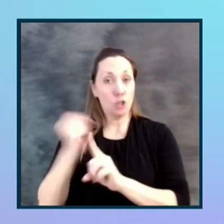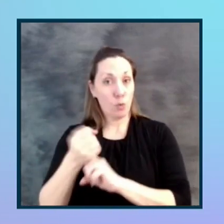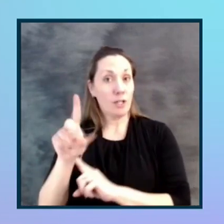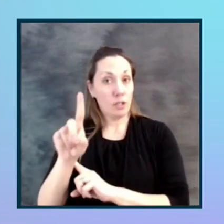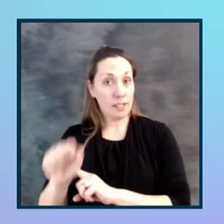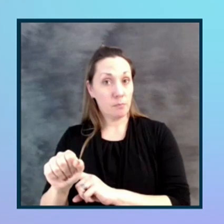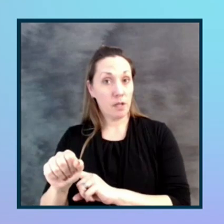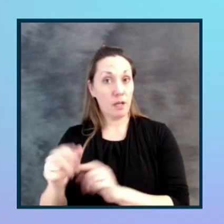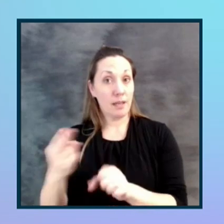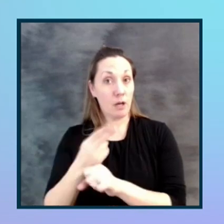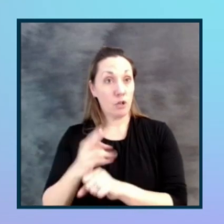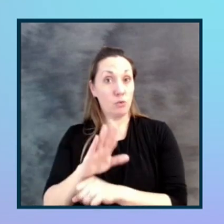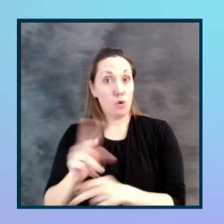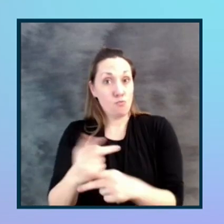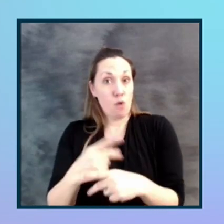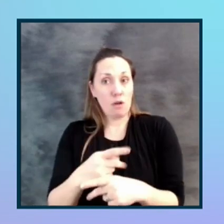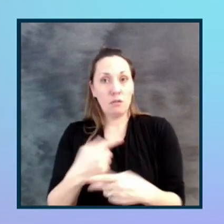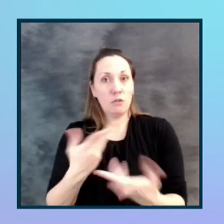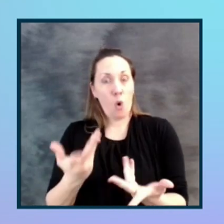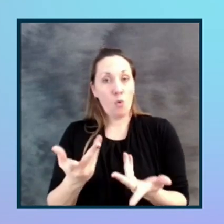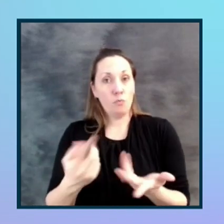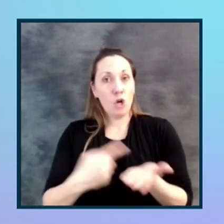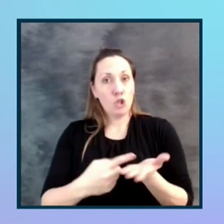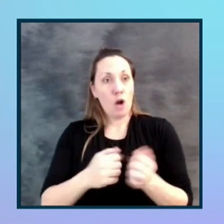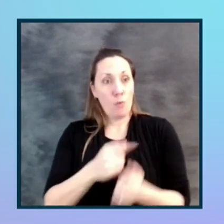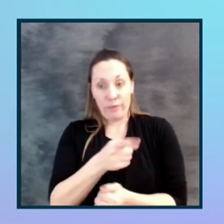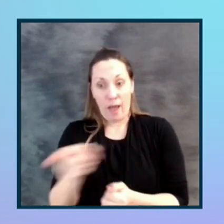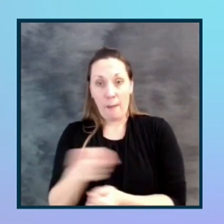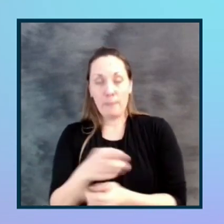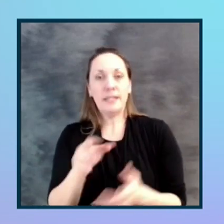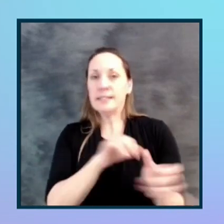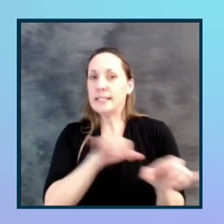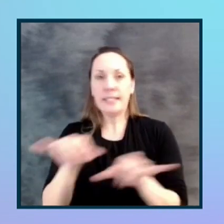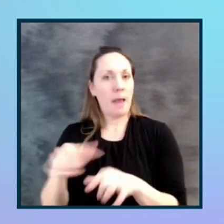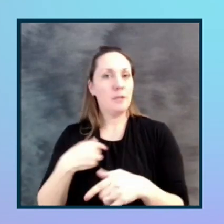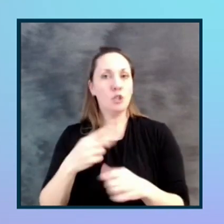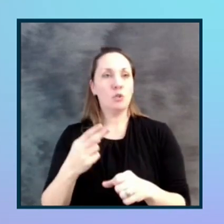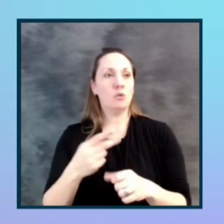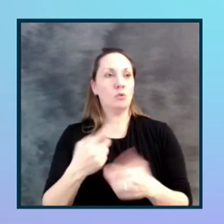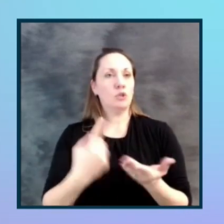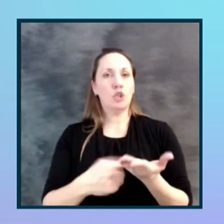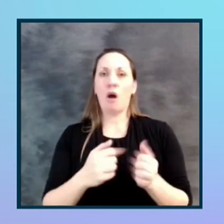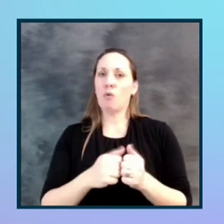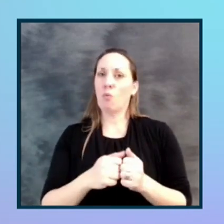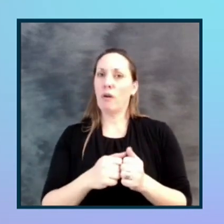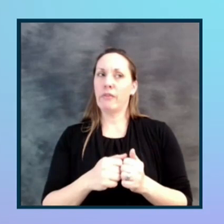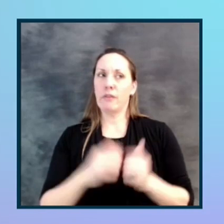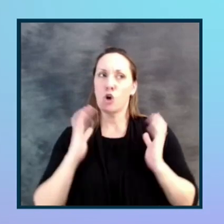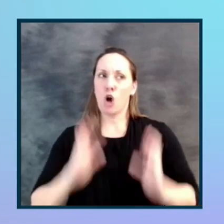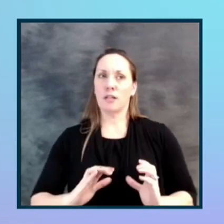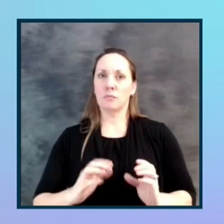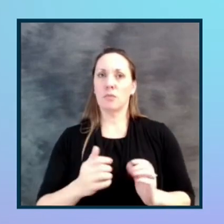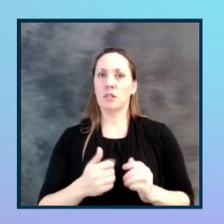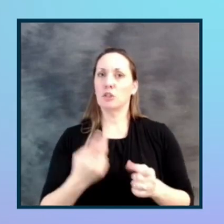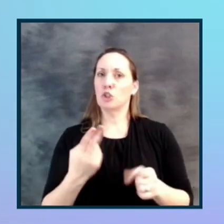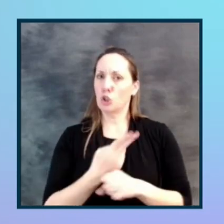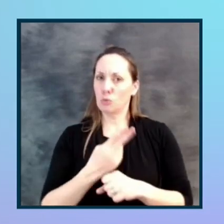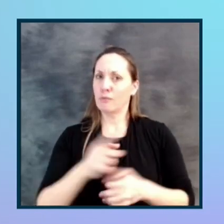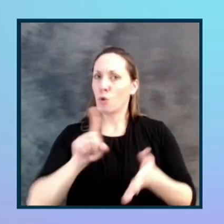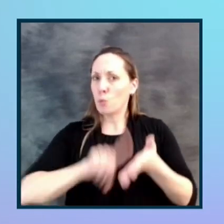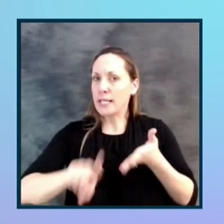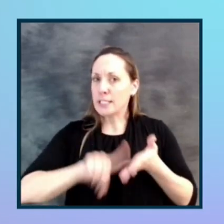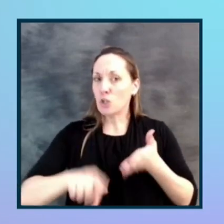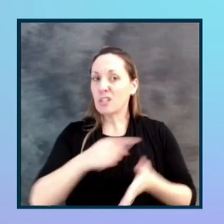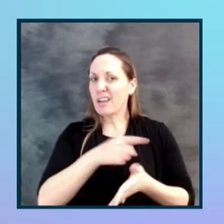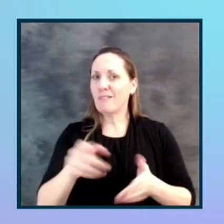them. It's just like talking with your customers for any user research. And those people will be able to give you quotes. It's more